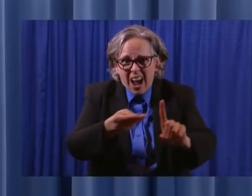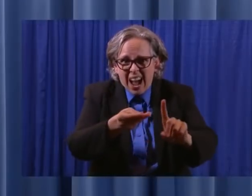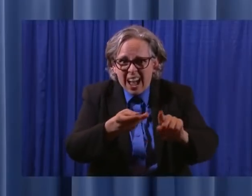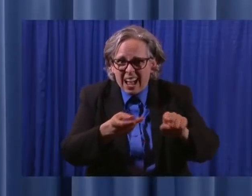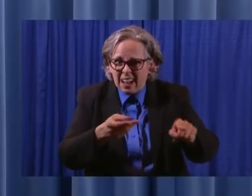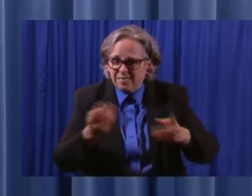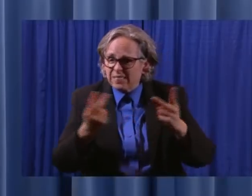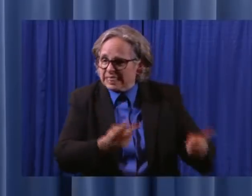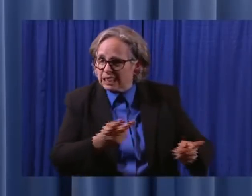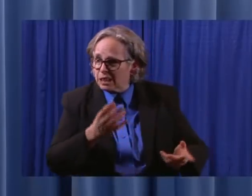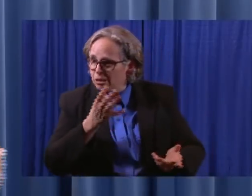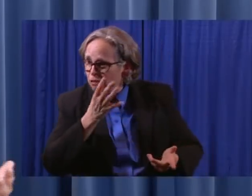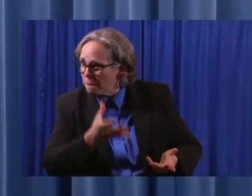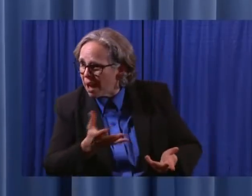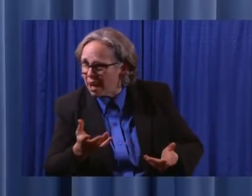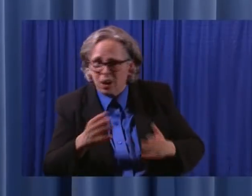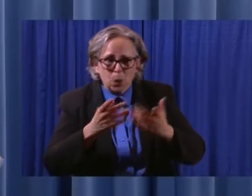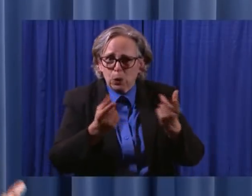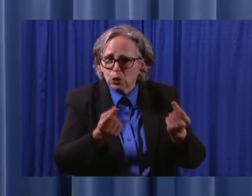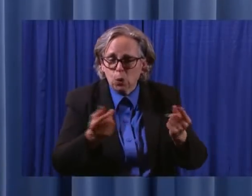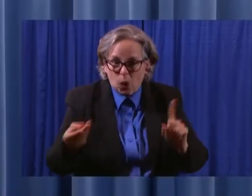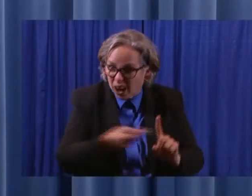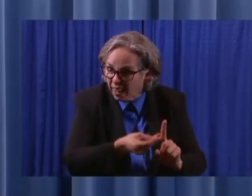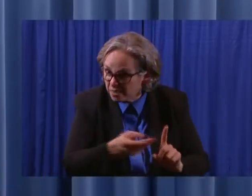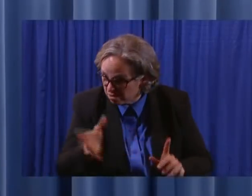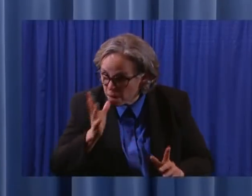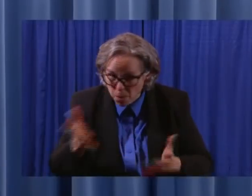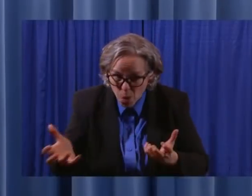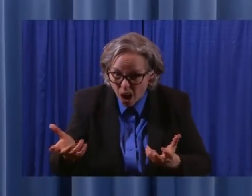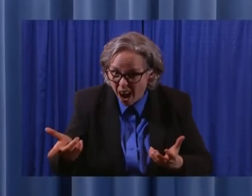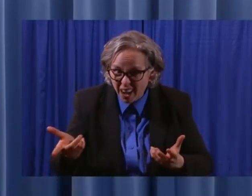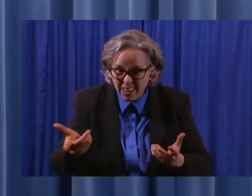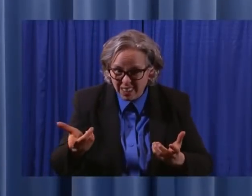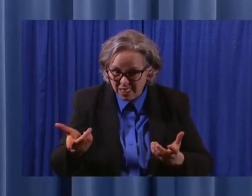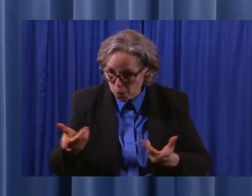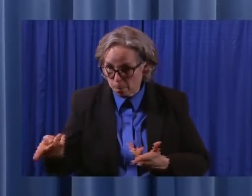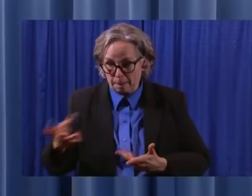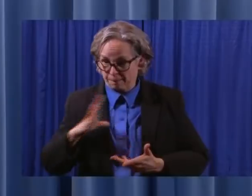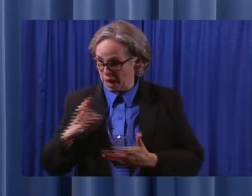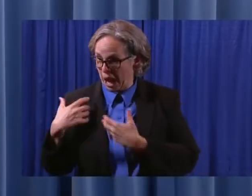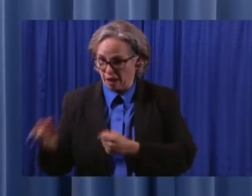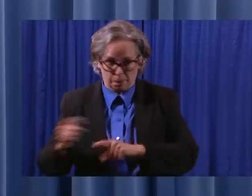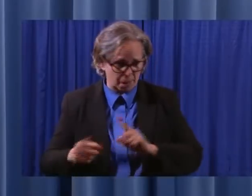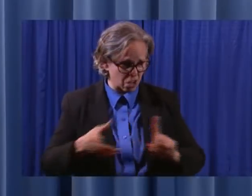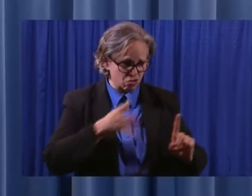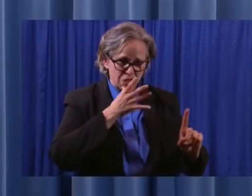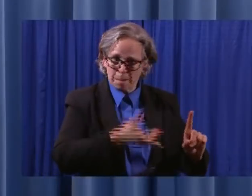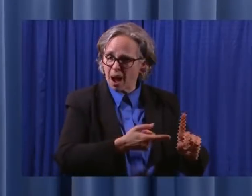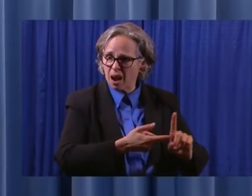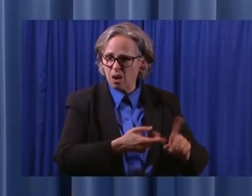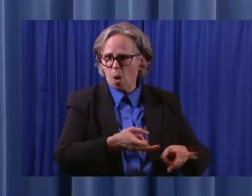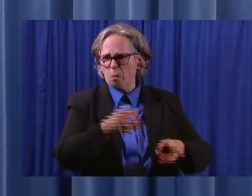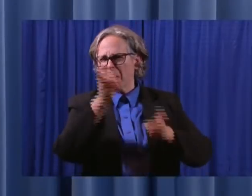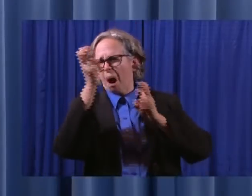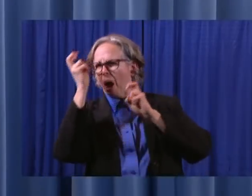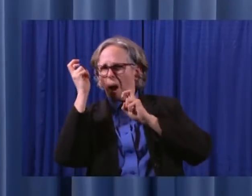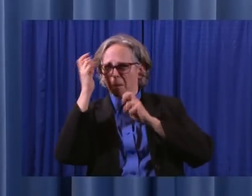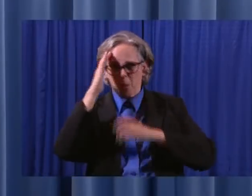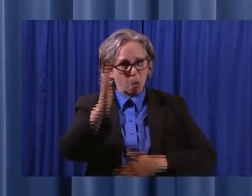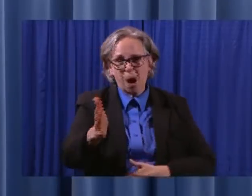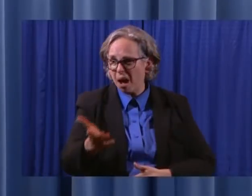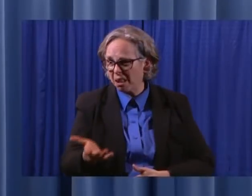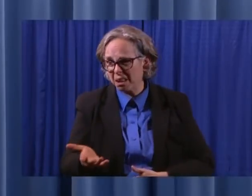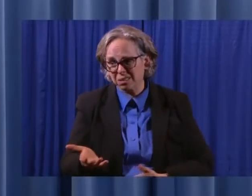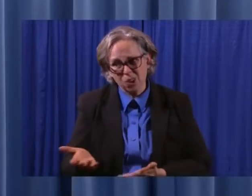grandmother, or you see somebody, or you somewhere even in a store that you're close to, and they happen to be older or they happen to have